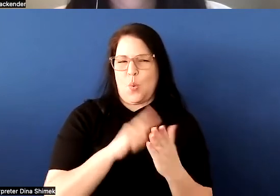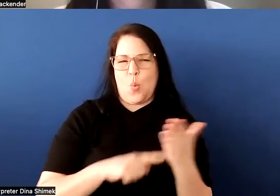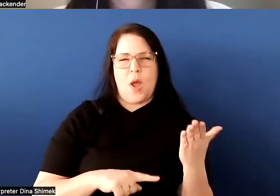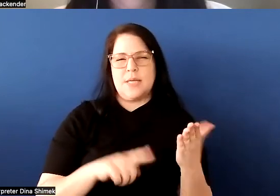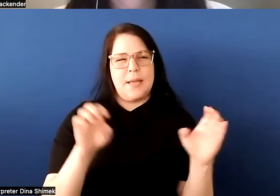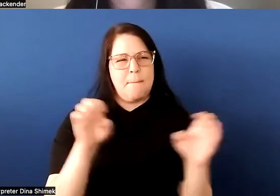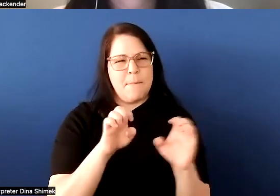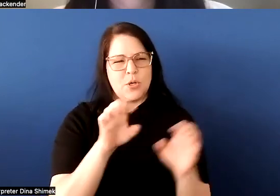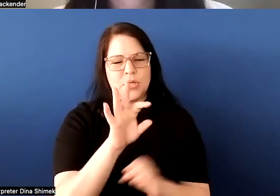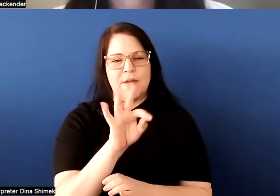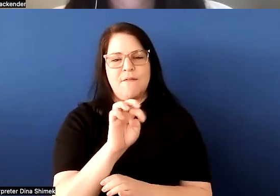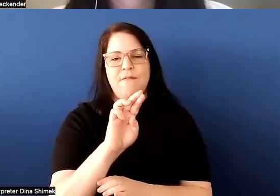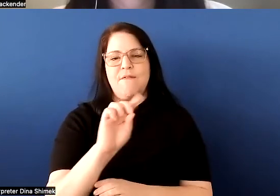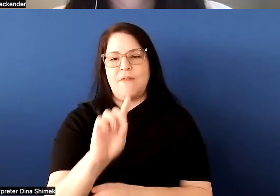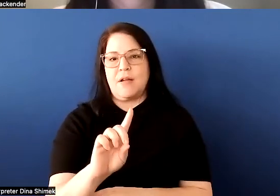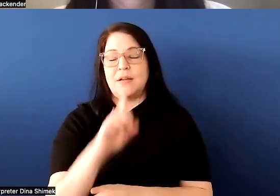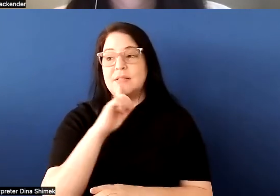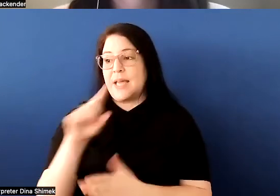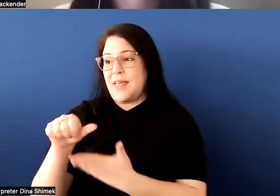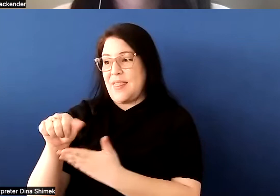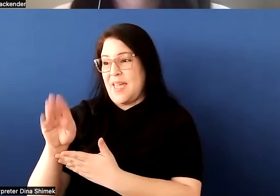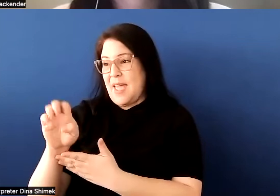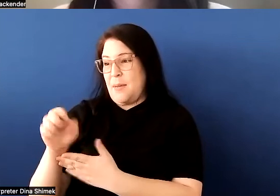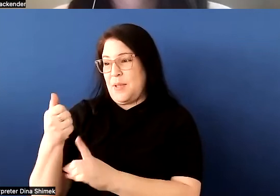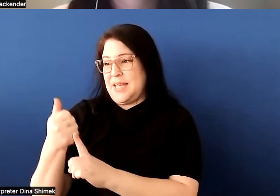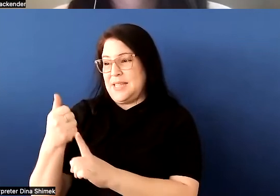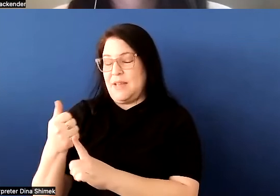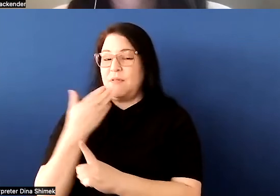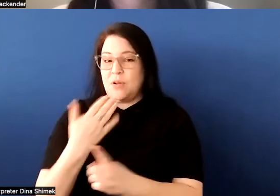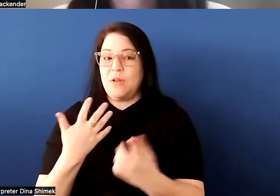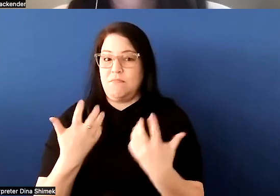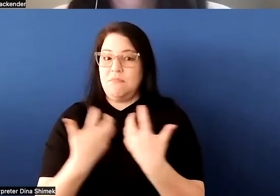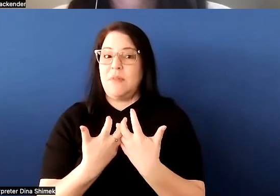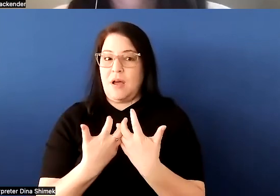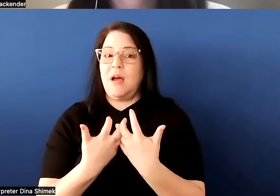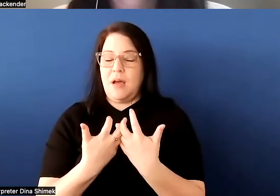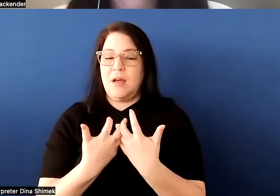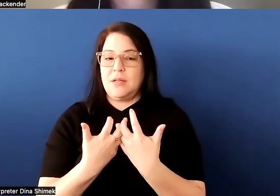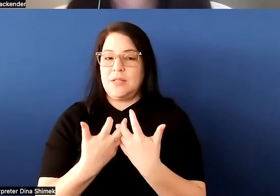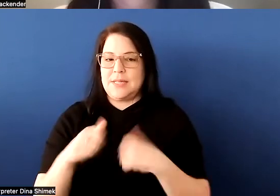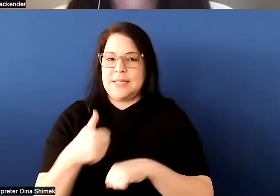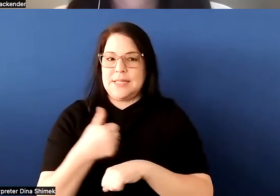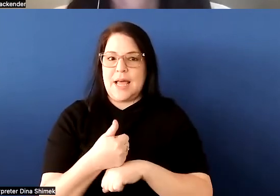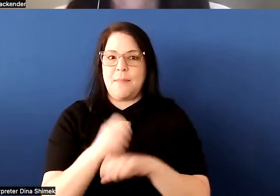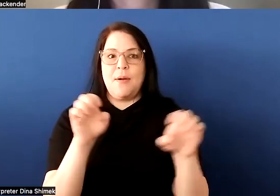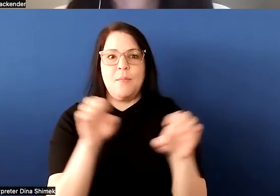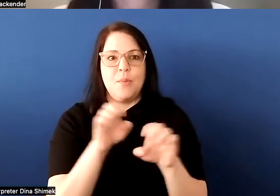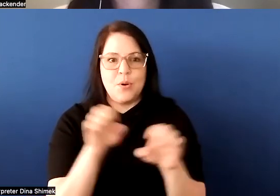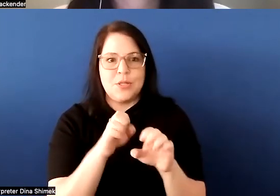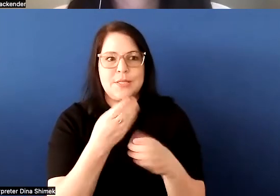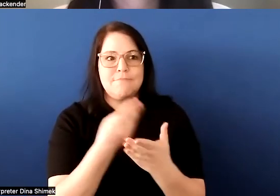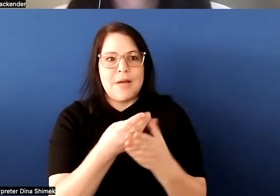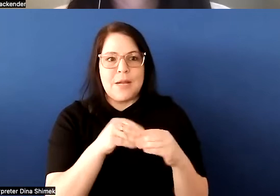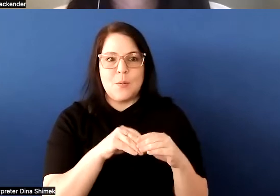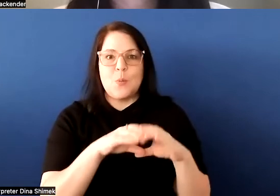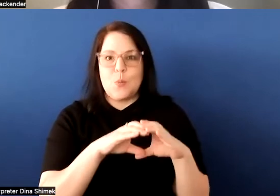fund? I would suggest that the ABLE account is very well suited to building an emergency fund in the